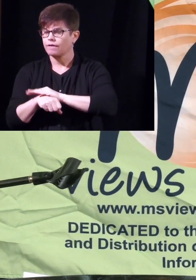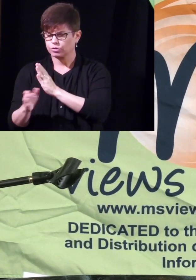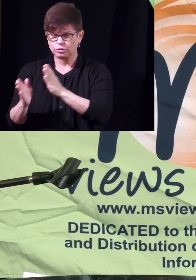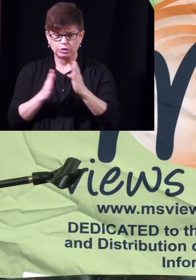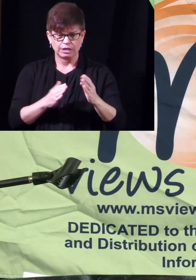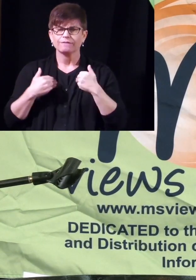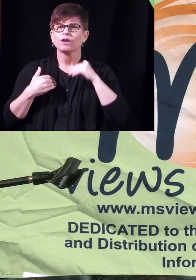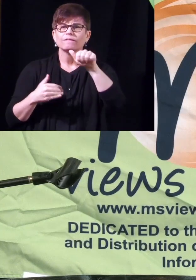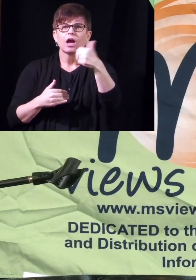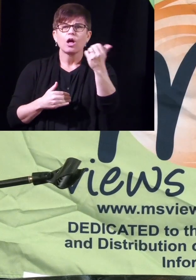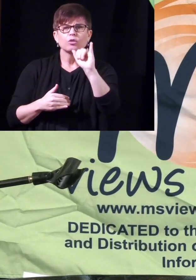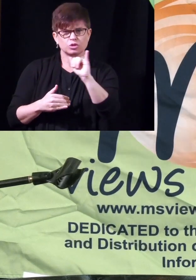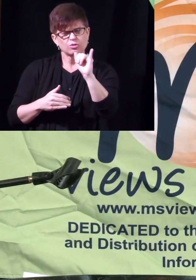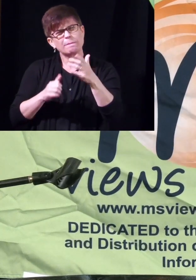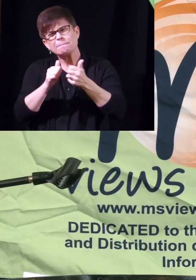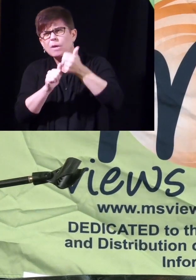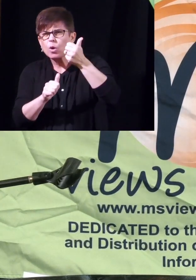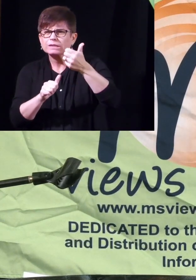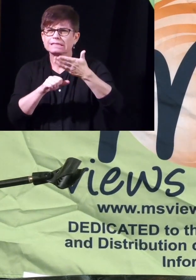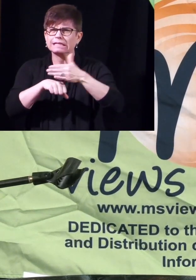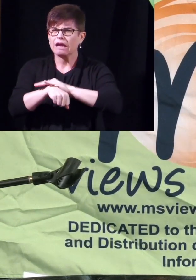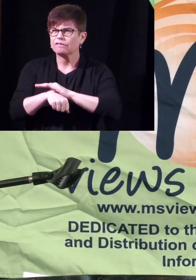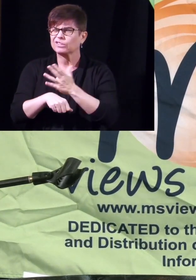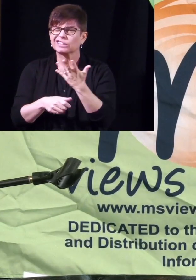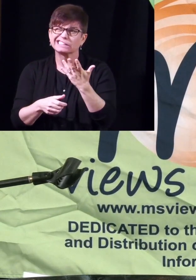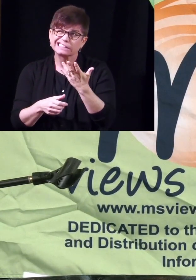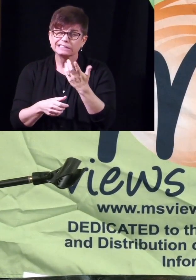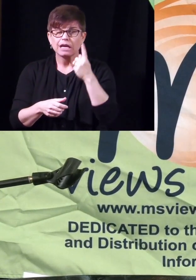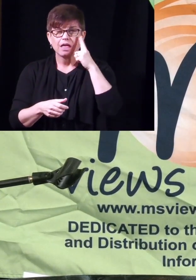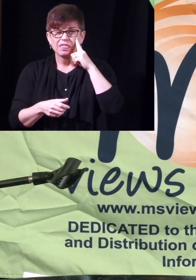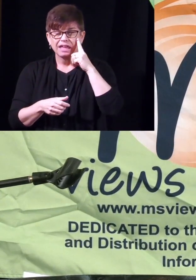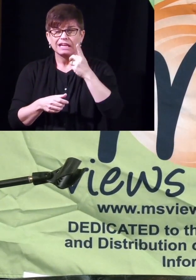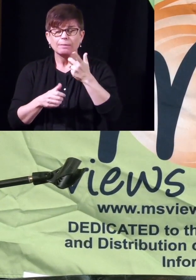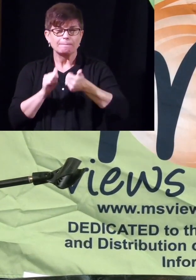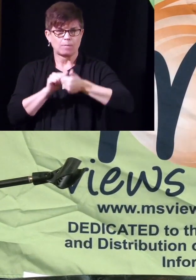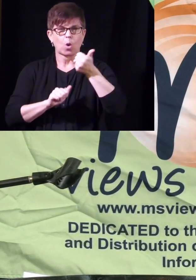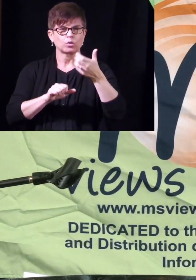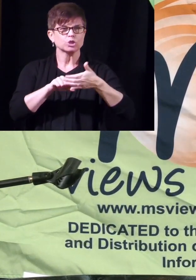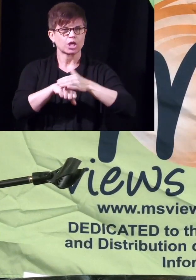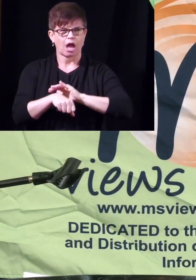other insurances, it's mostly covered. I think I would say for the great part, it's covered.